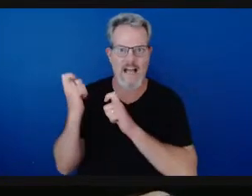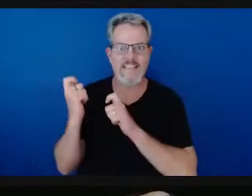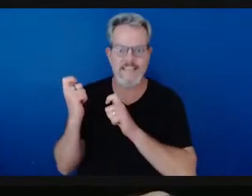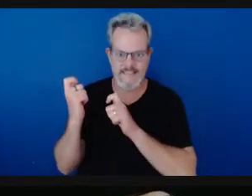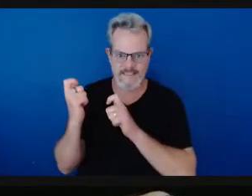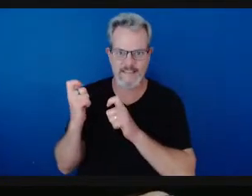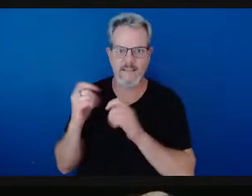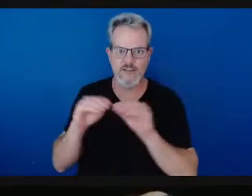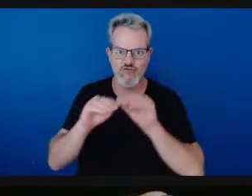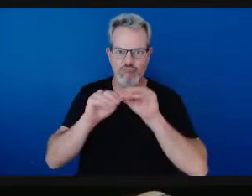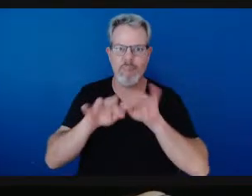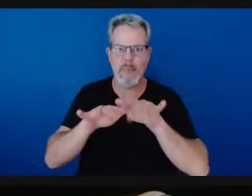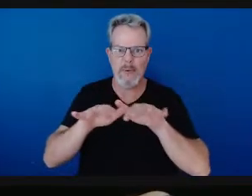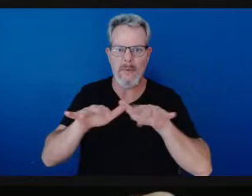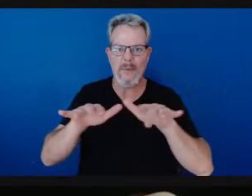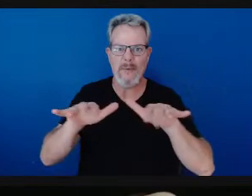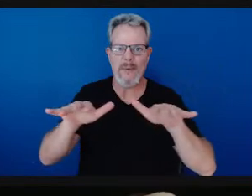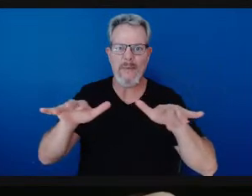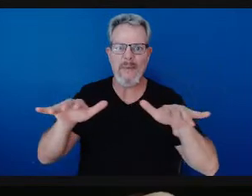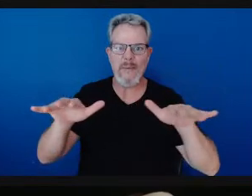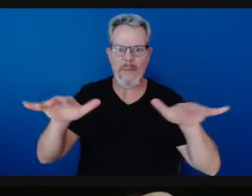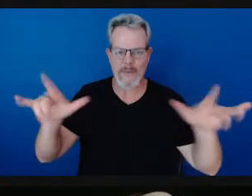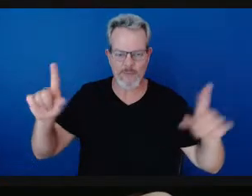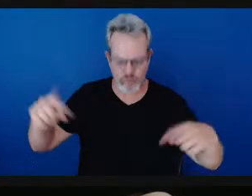area that we've seen erupting over the last few years.